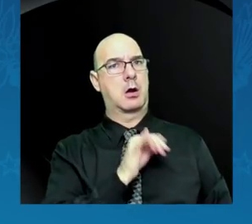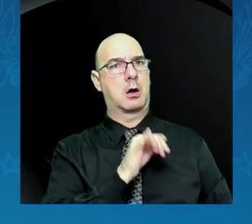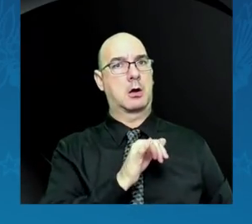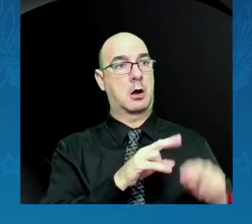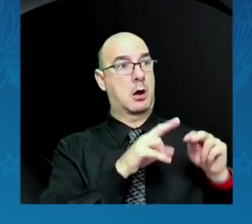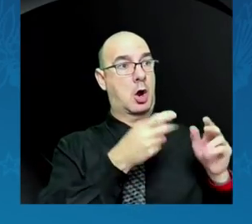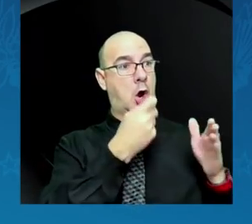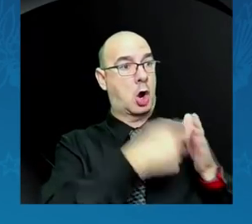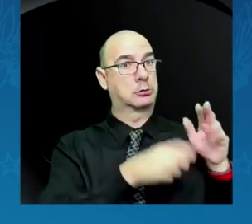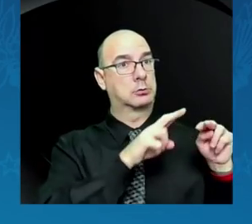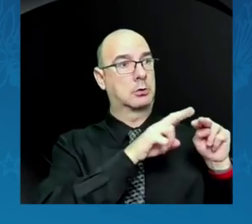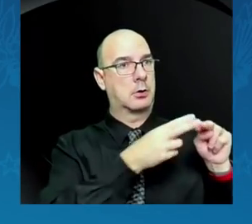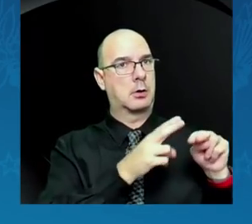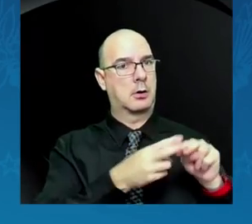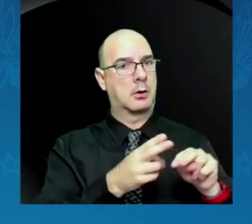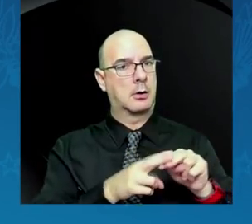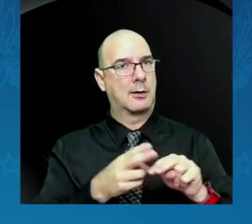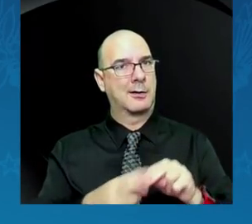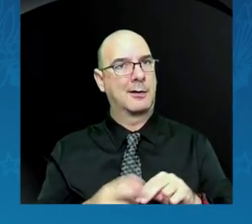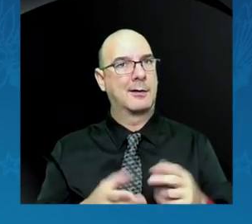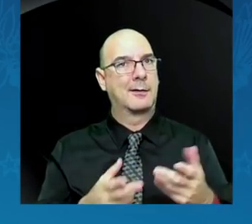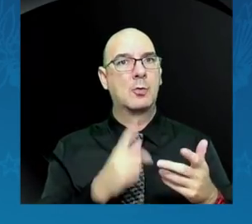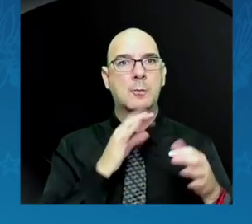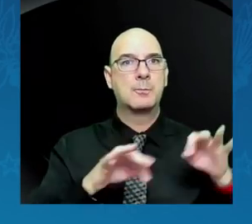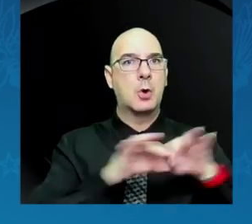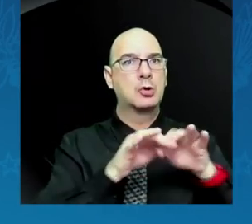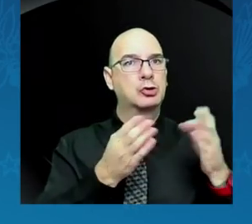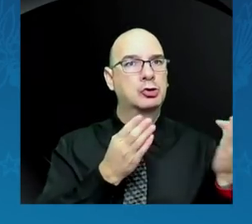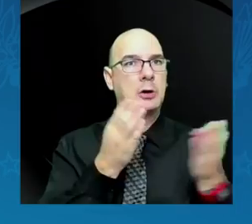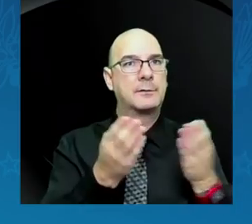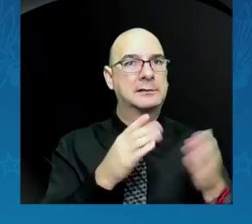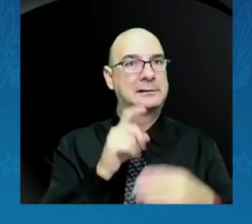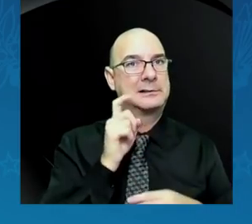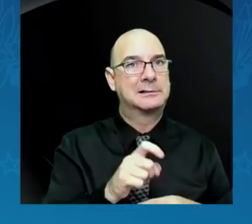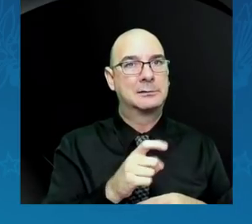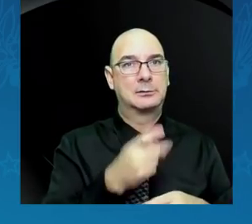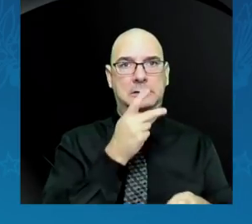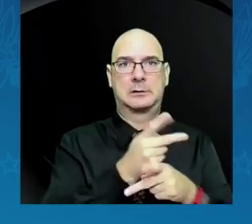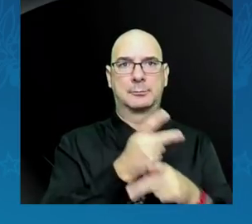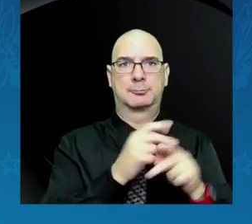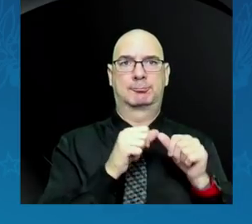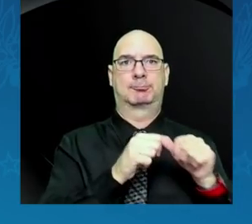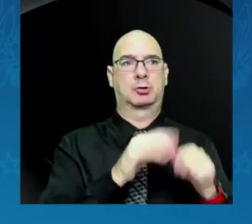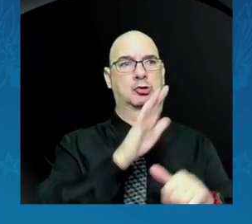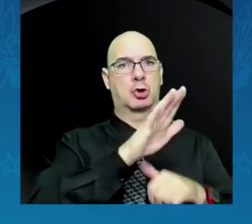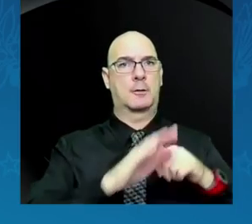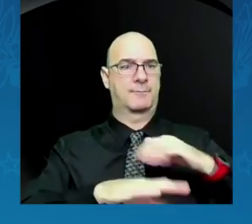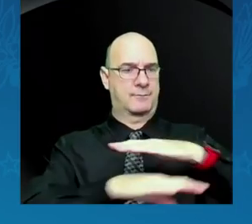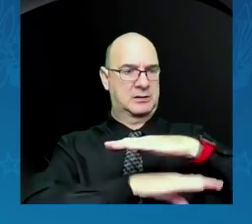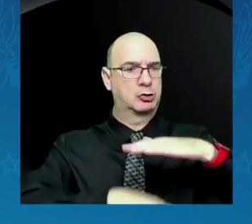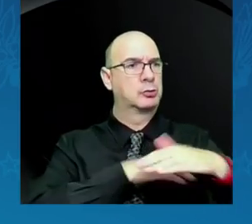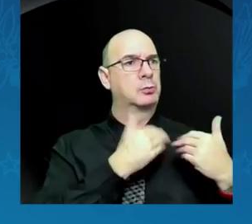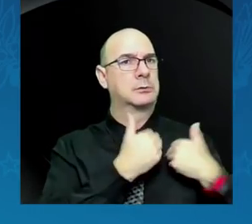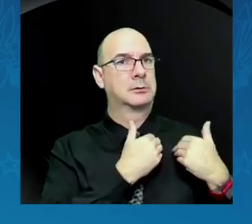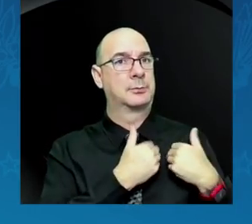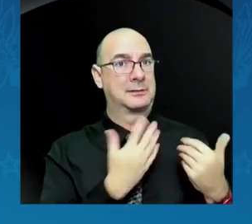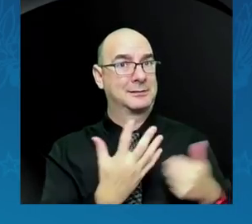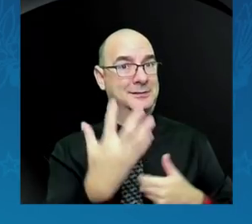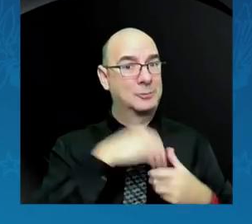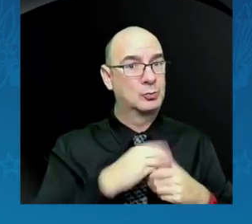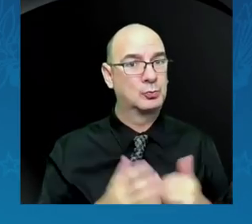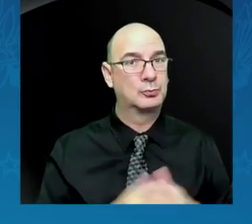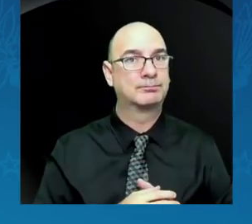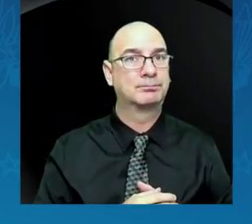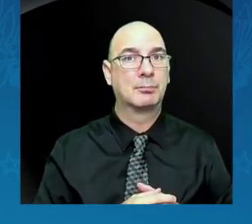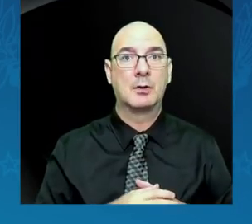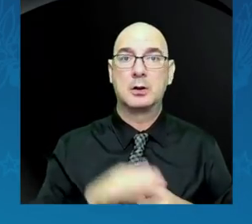they need to take care of their basic responsibilities, including issues like childcare and elder care